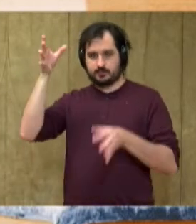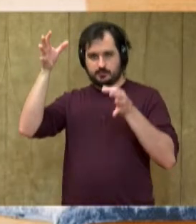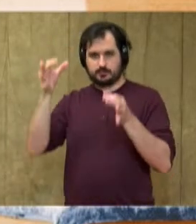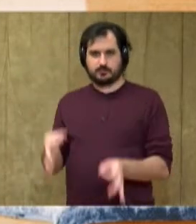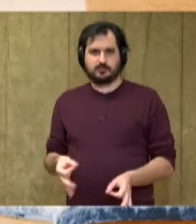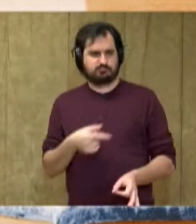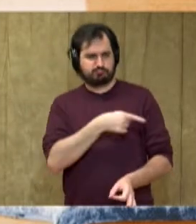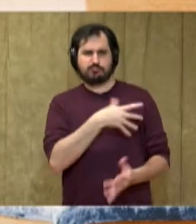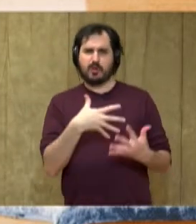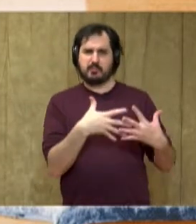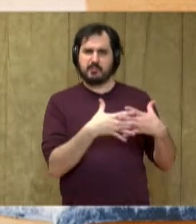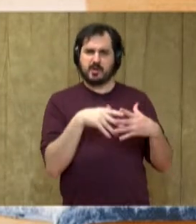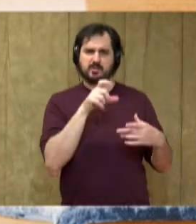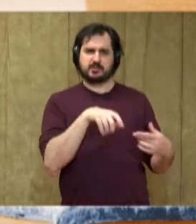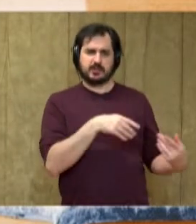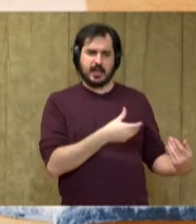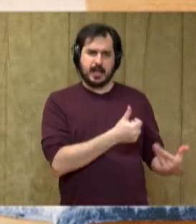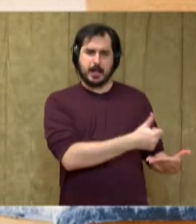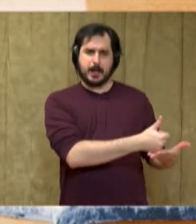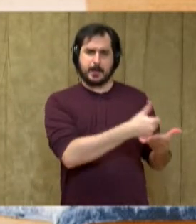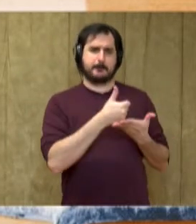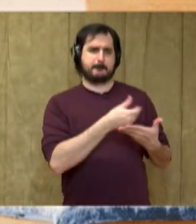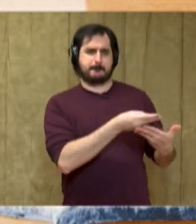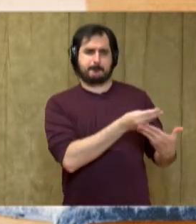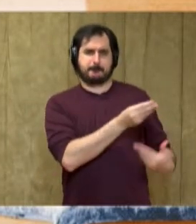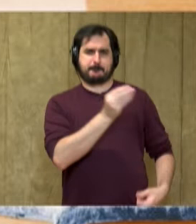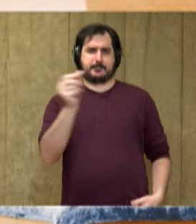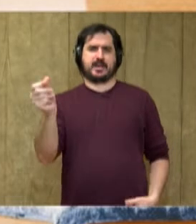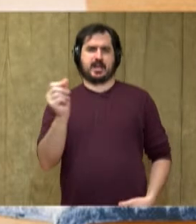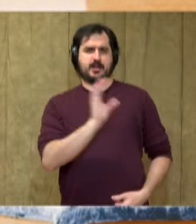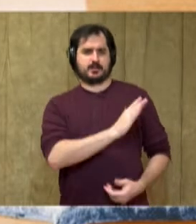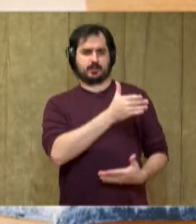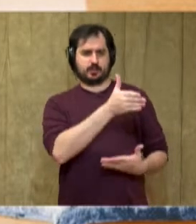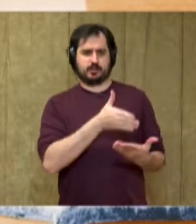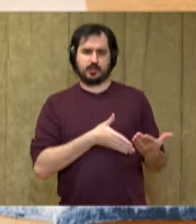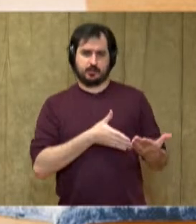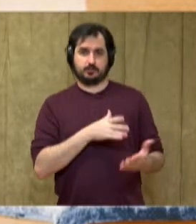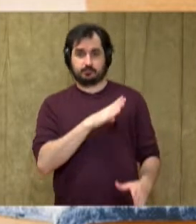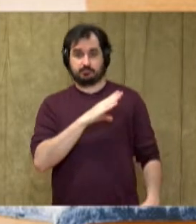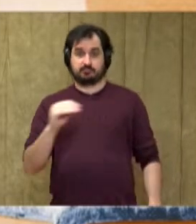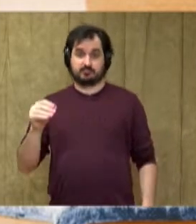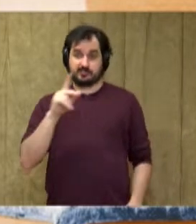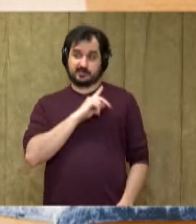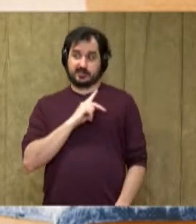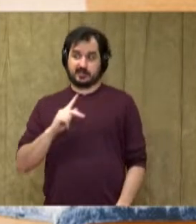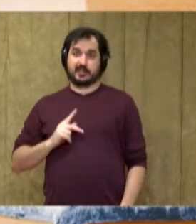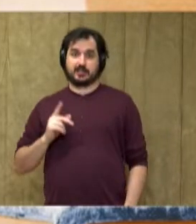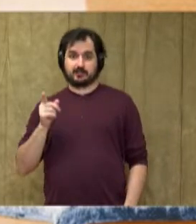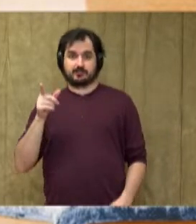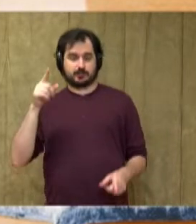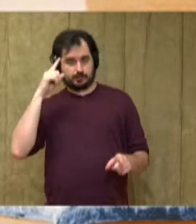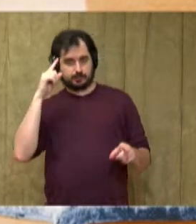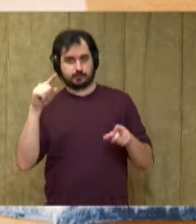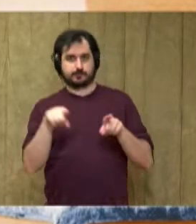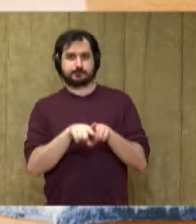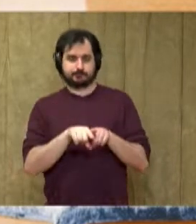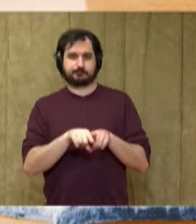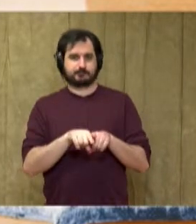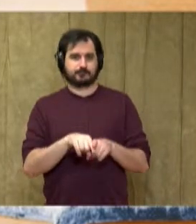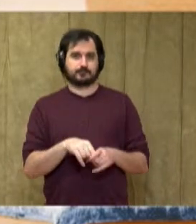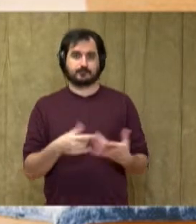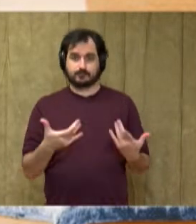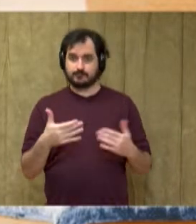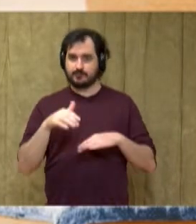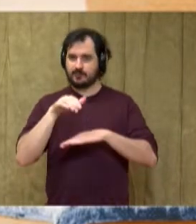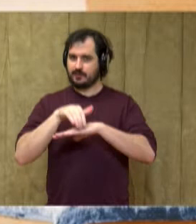share. King George agreed. Sounds kind of reasonable. After all, Great Britain had spent plenty